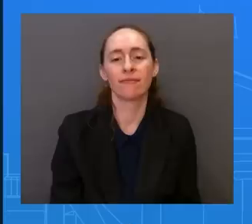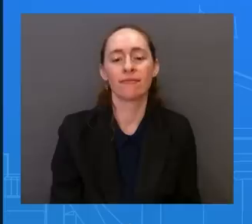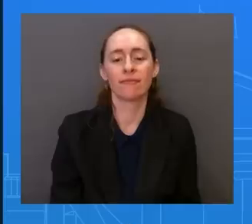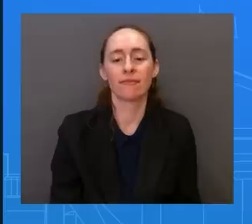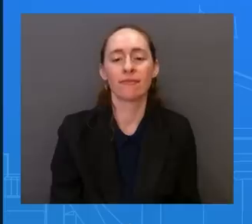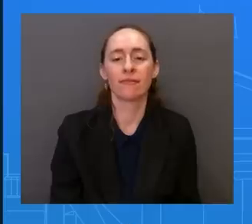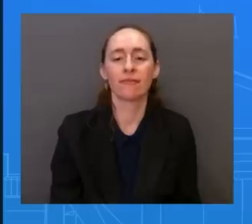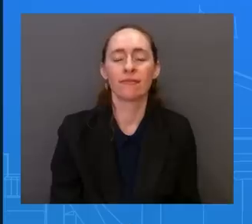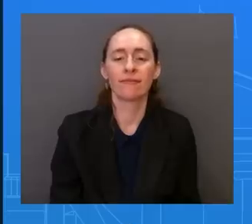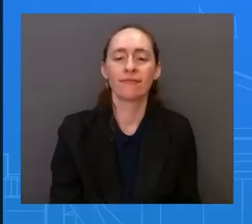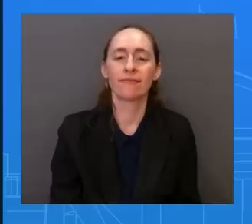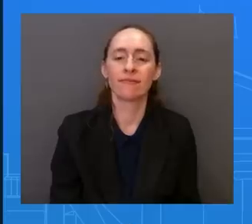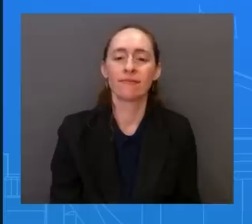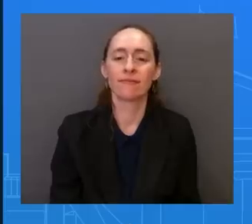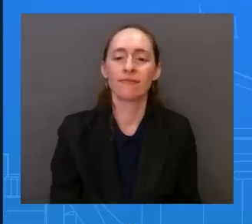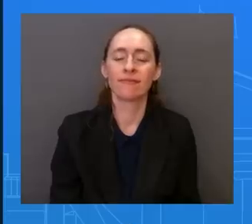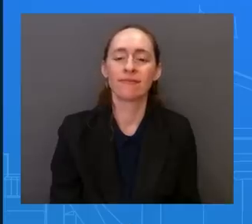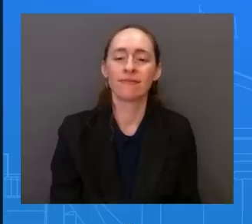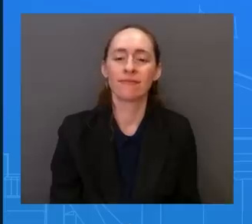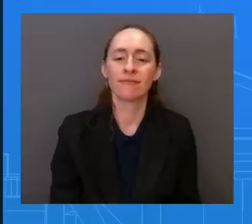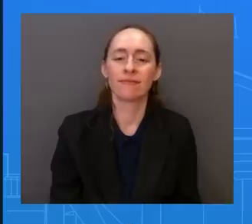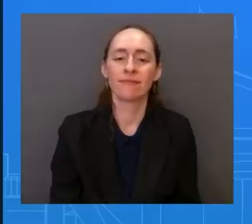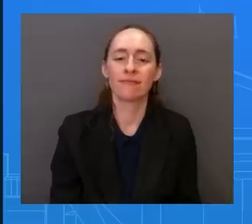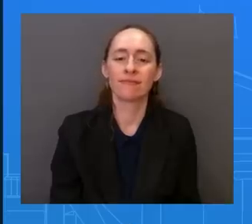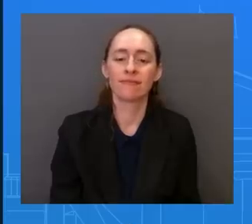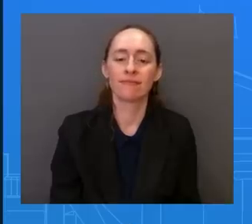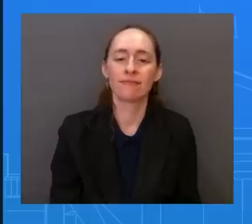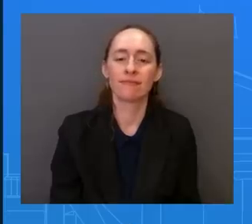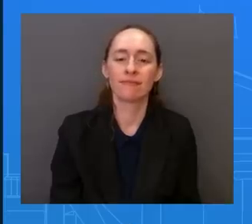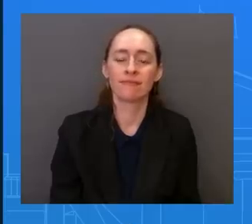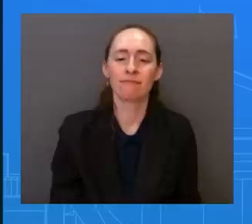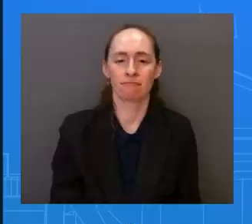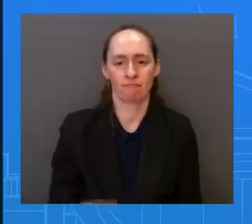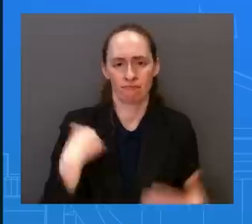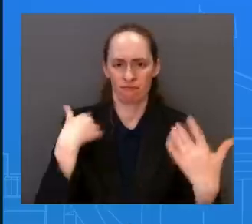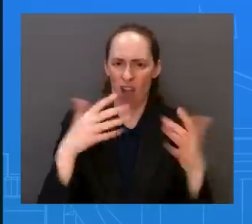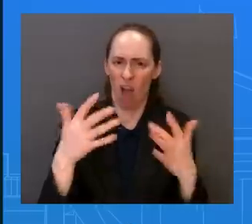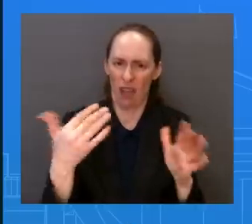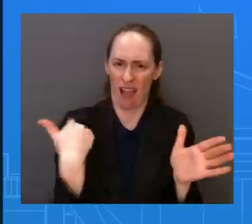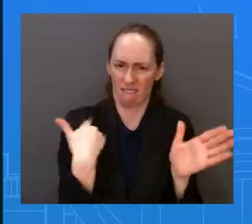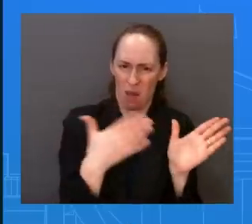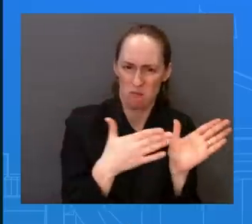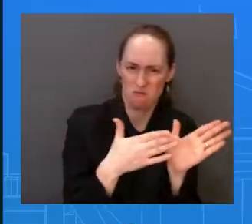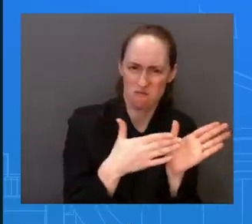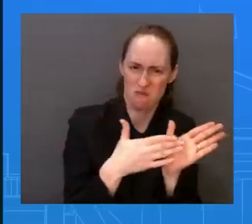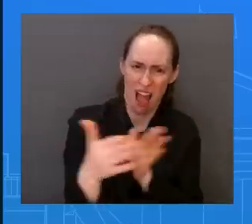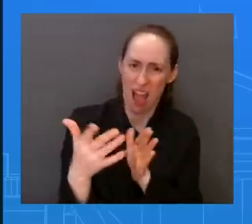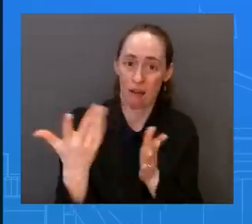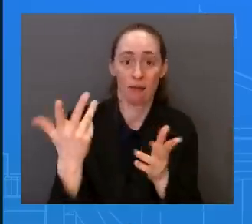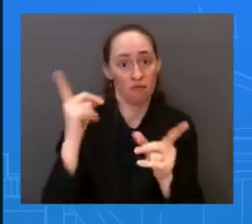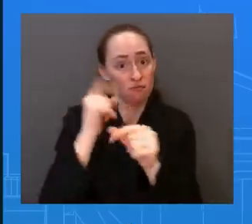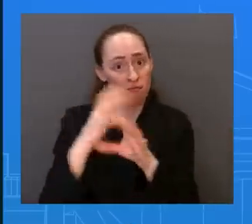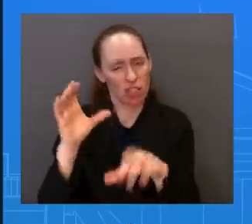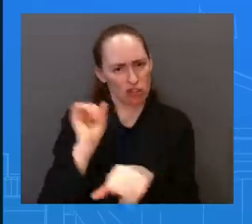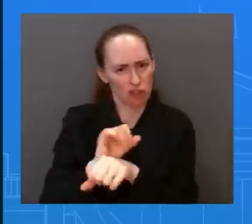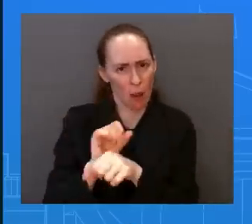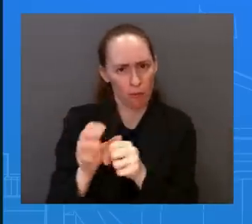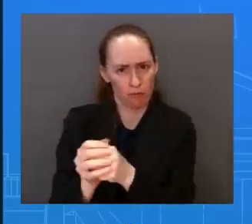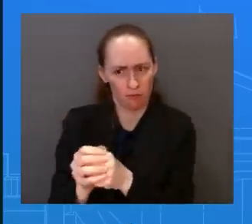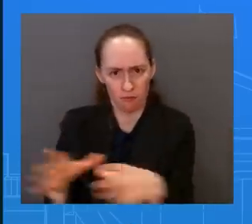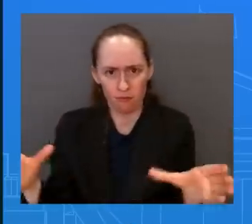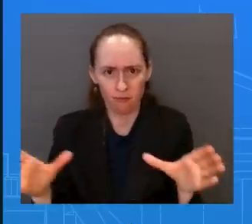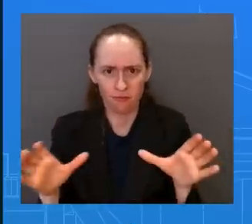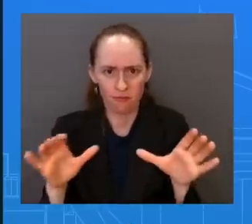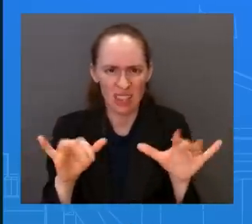steady, stable growth, which meant trying to bring inflation down, maintain a resilient and strong labor market. A lot of people at the time, a lot of projections at the